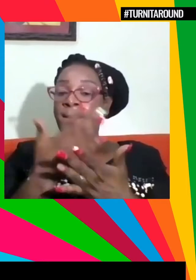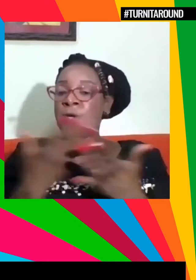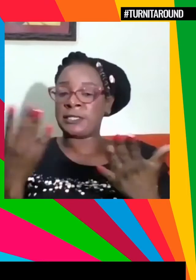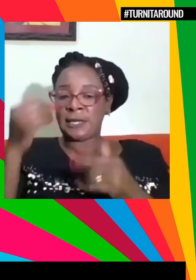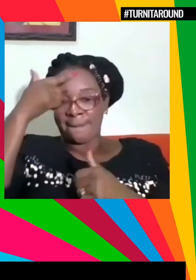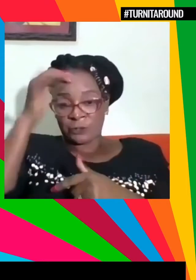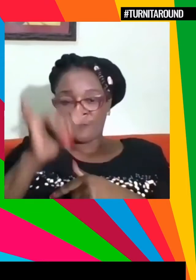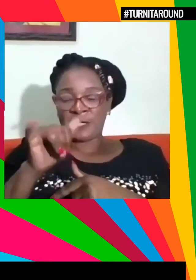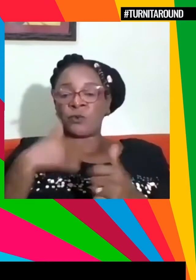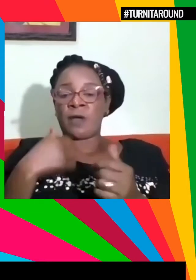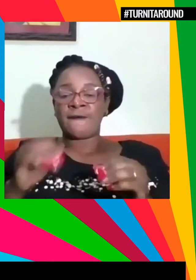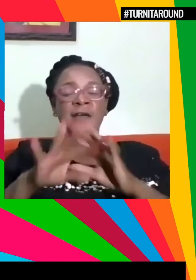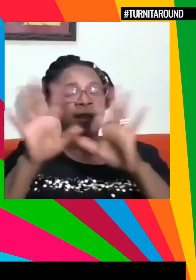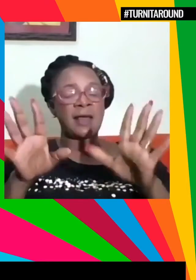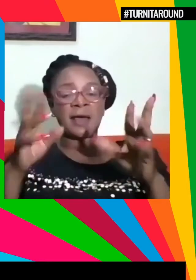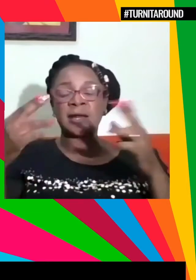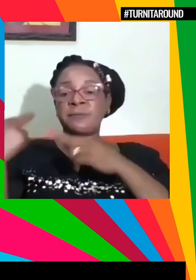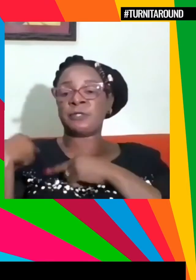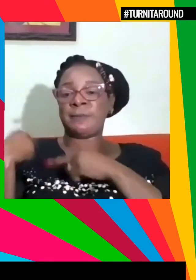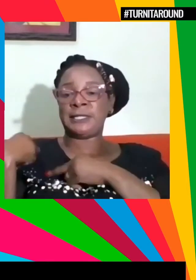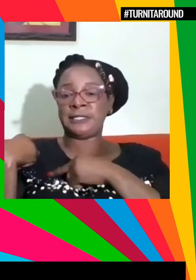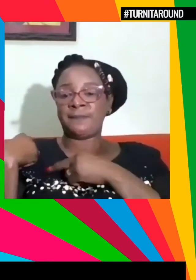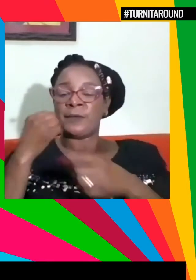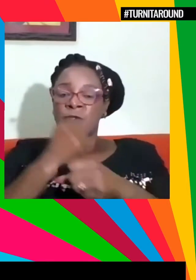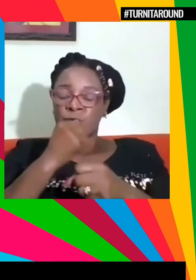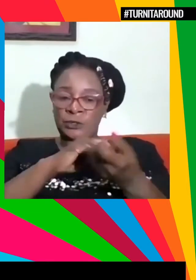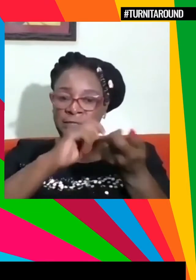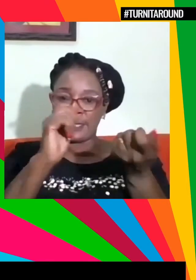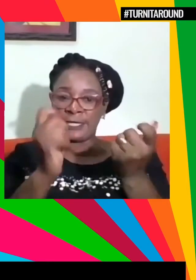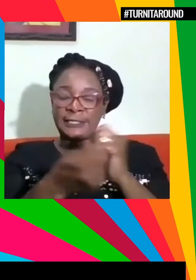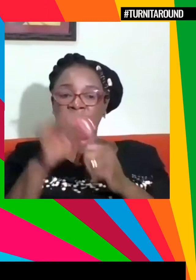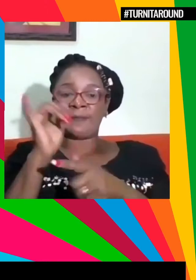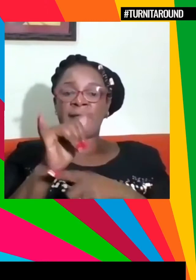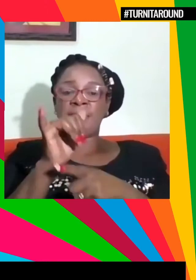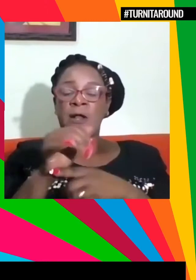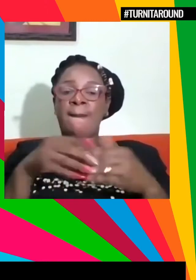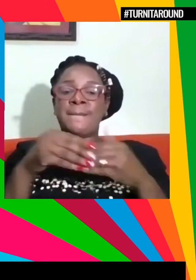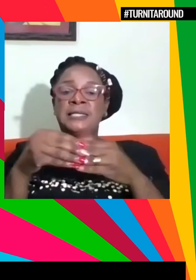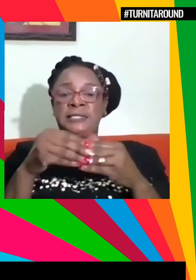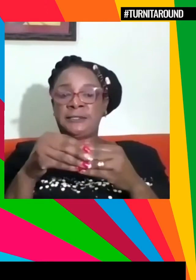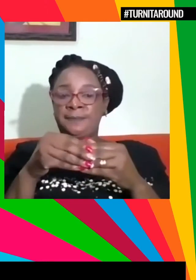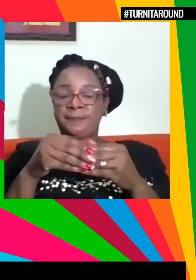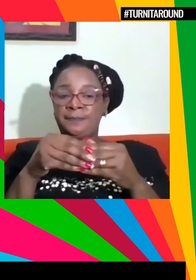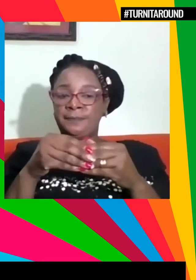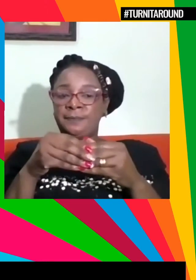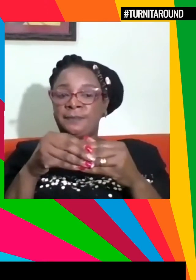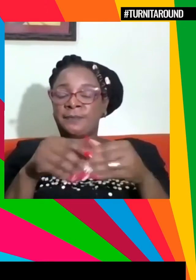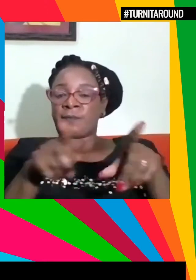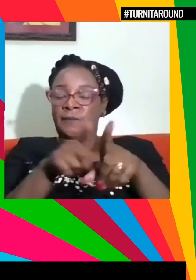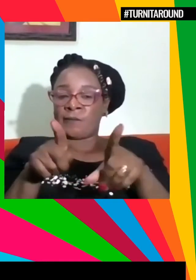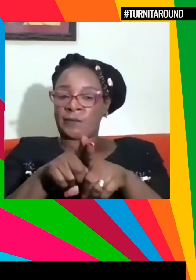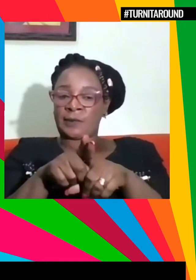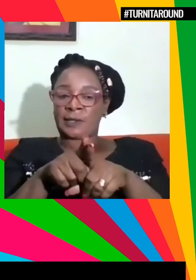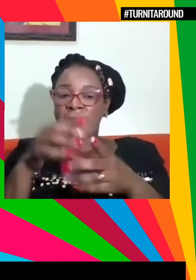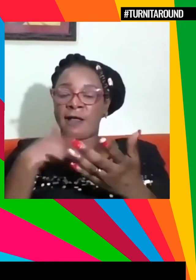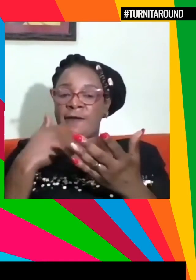of that, we have a clear responsibility to do, as you say, to turn off that tap on plastic pollution. And to that end, as part of